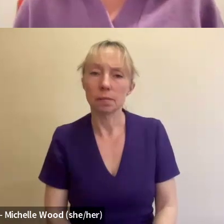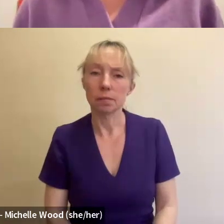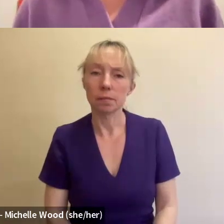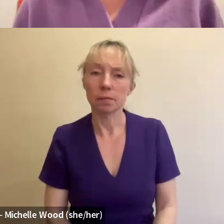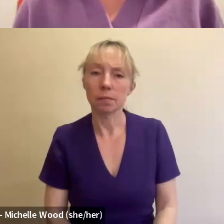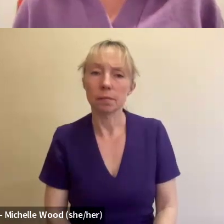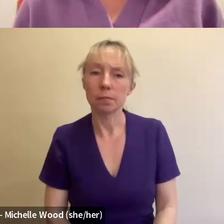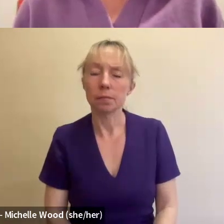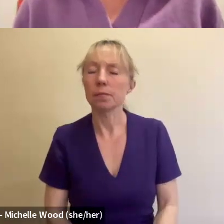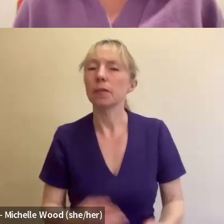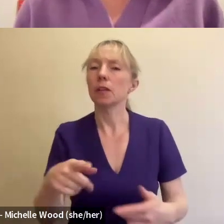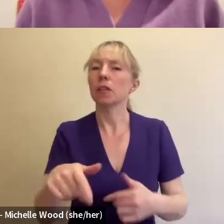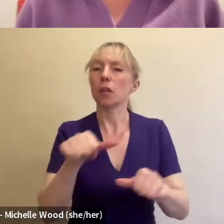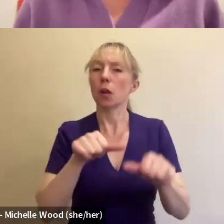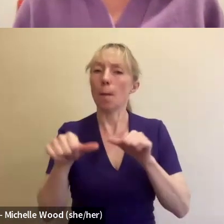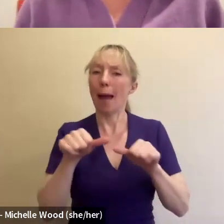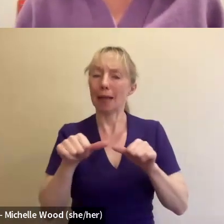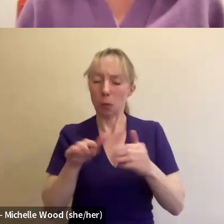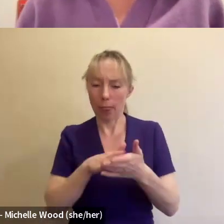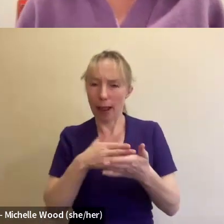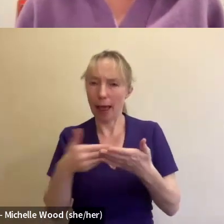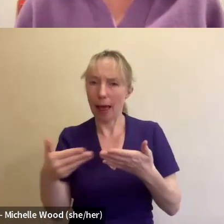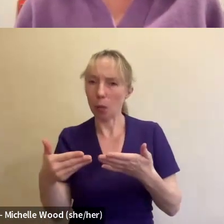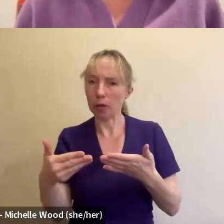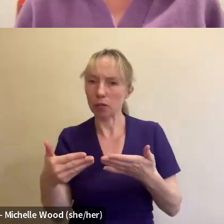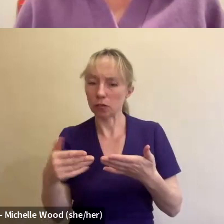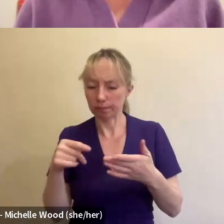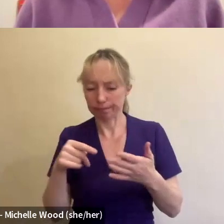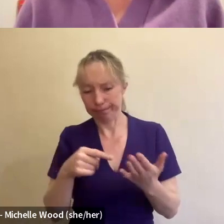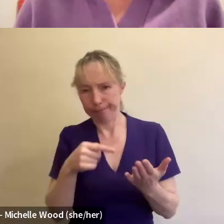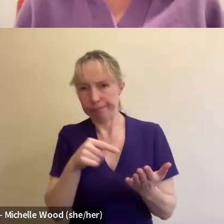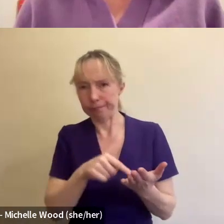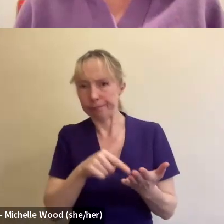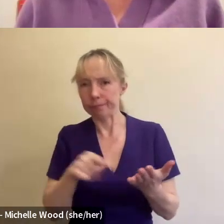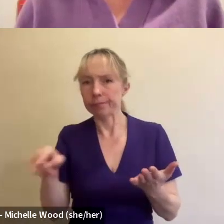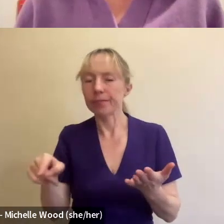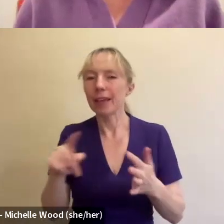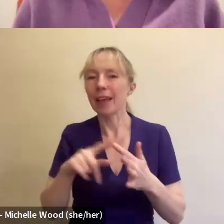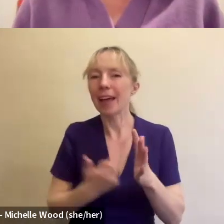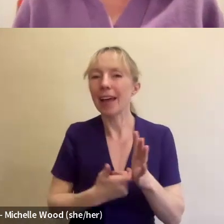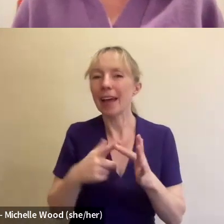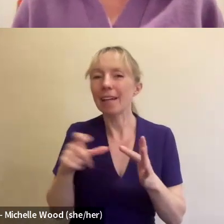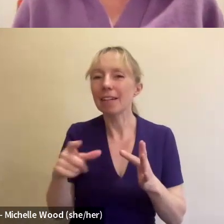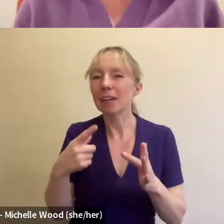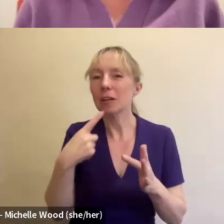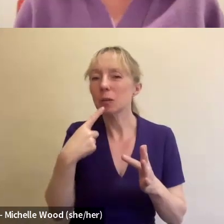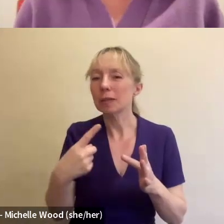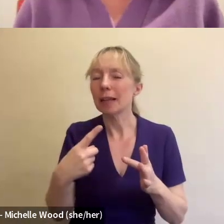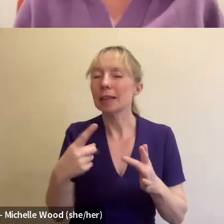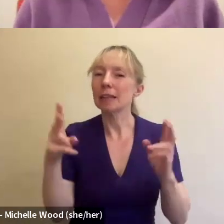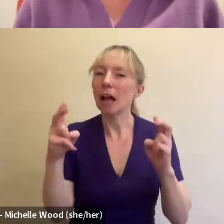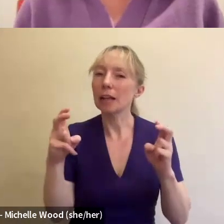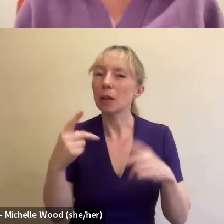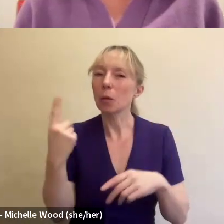Just to kind of take us back to the language of the poems, Eric, you already referenced the title of one